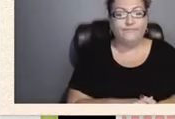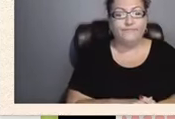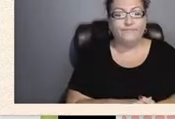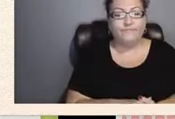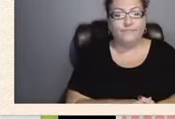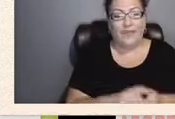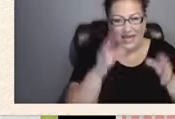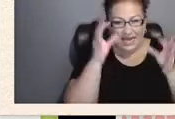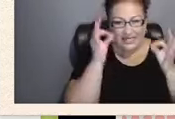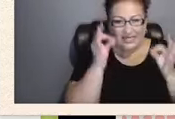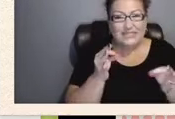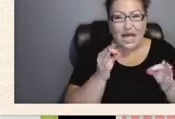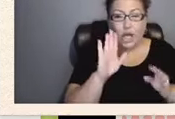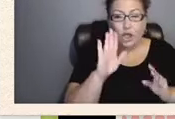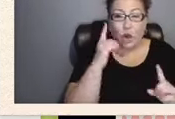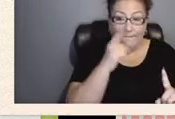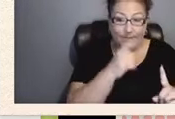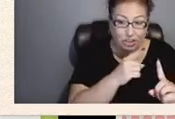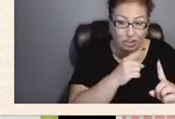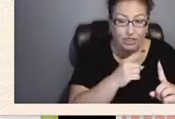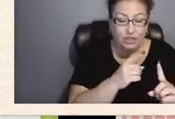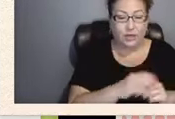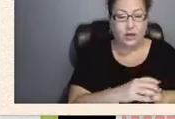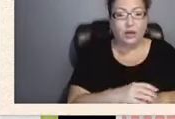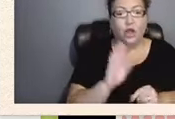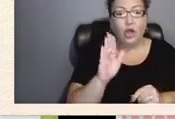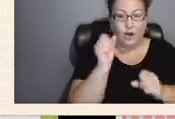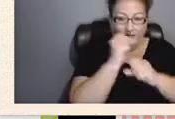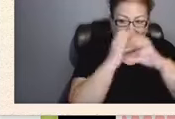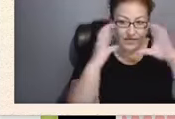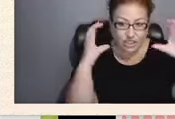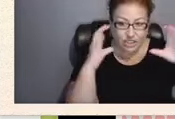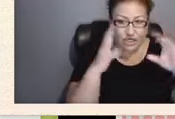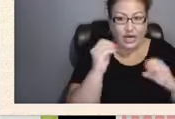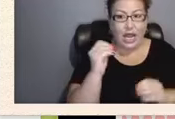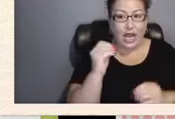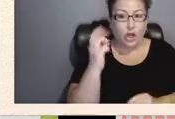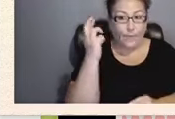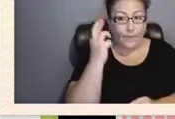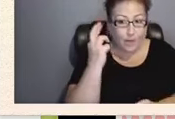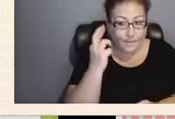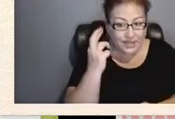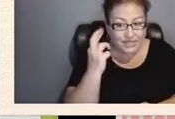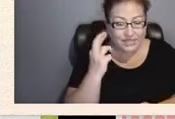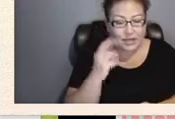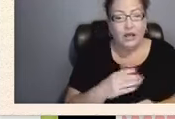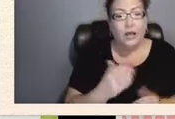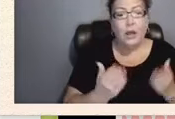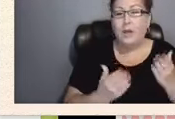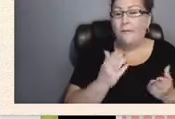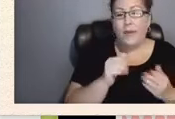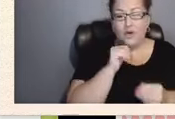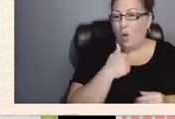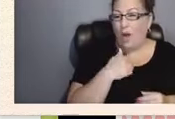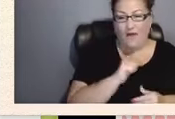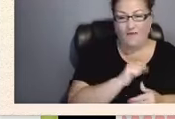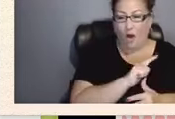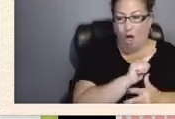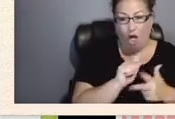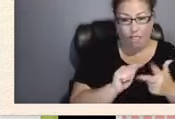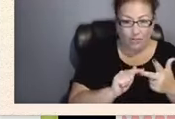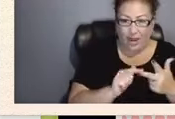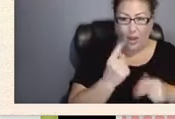decide your mission, your vision, and your purpose. You may not have all three at one time, and